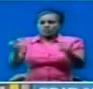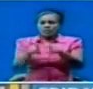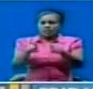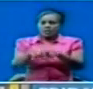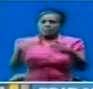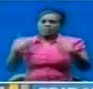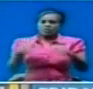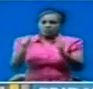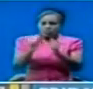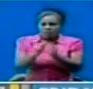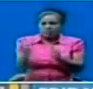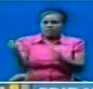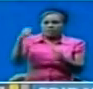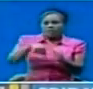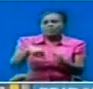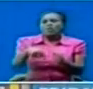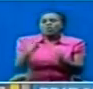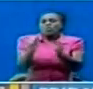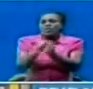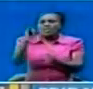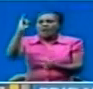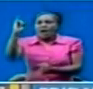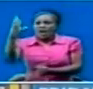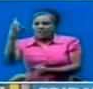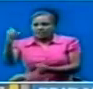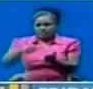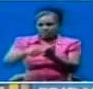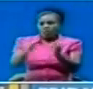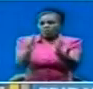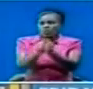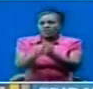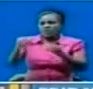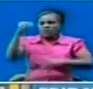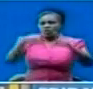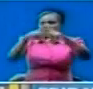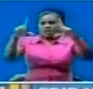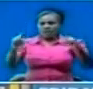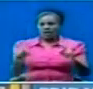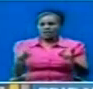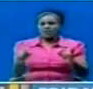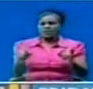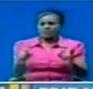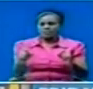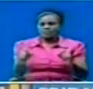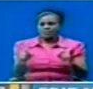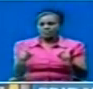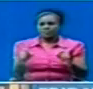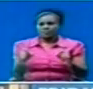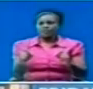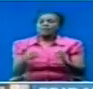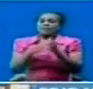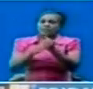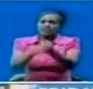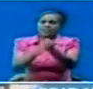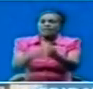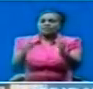agreement are required to turn up with their national identification cards together with their voters' cards reference numbers. Leaders allied